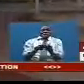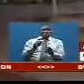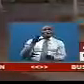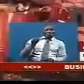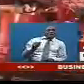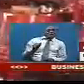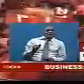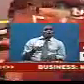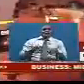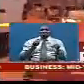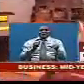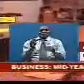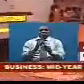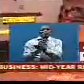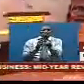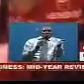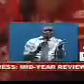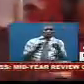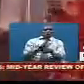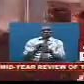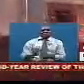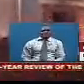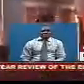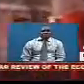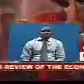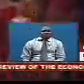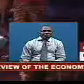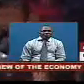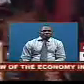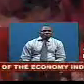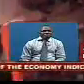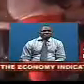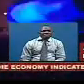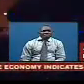of the capital are still very much awake.